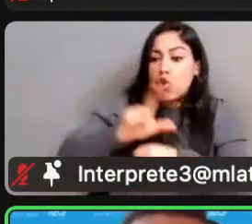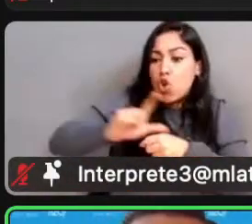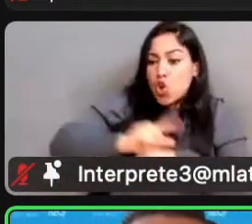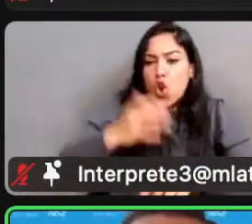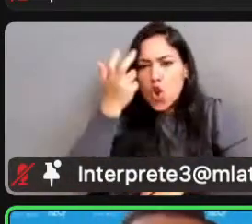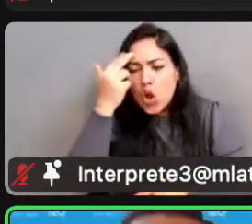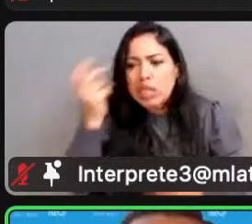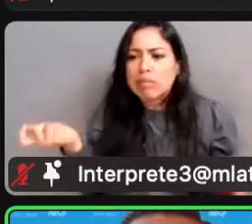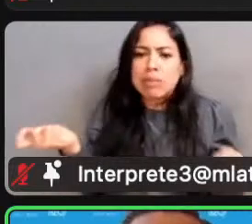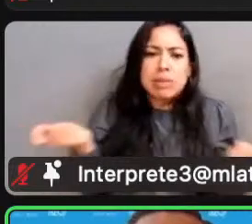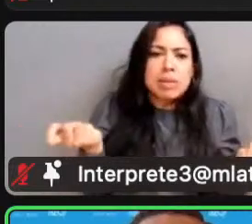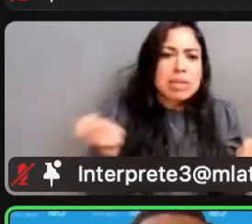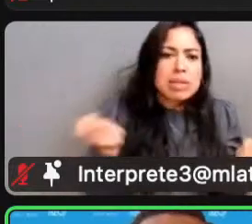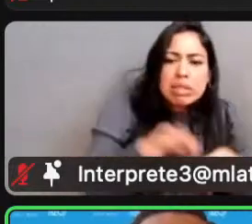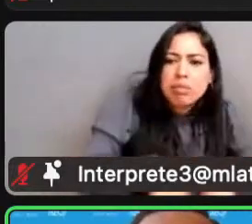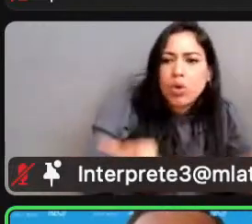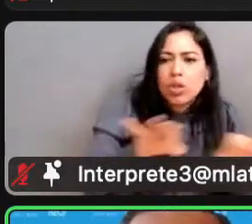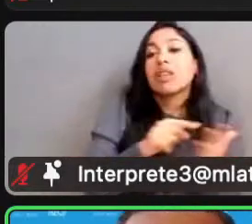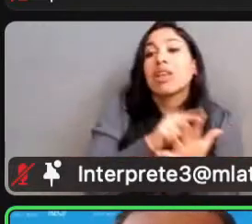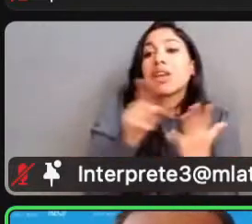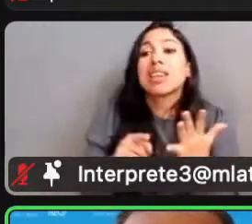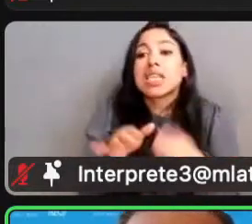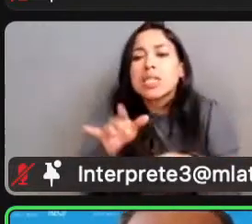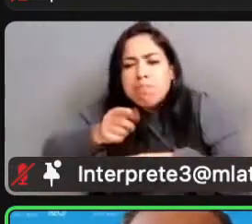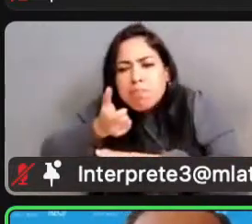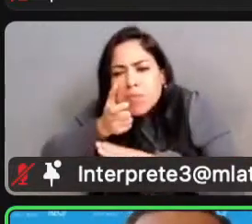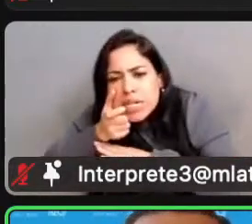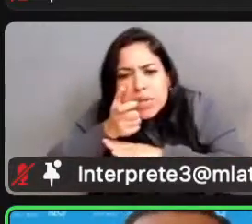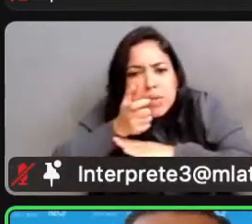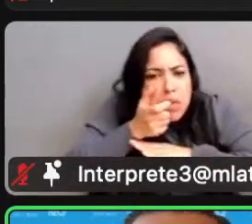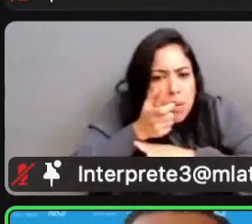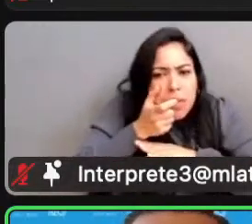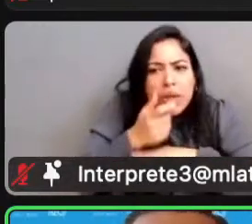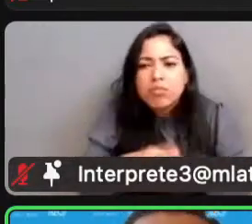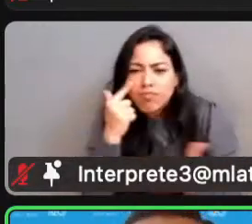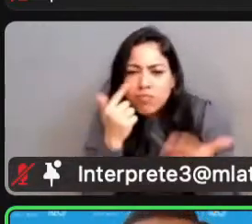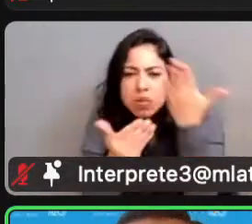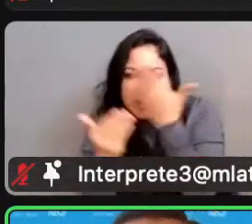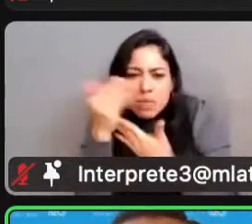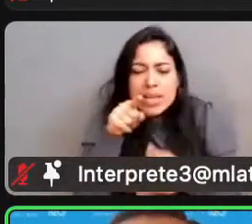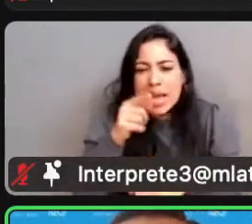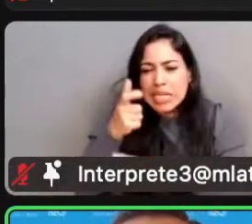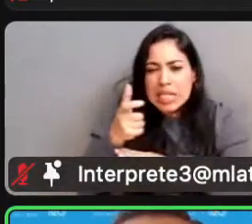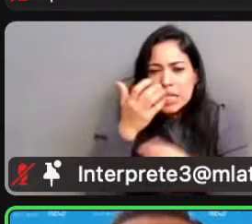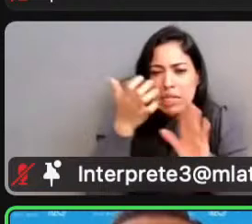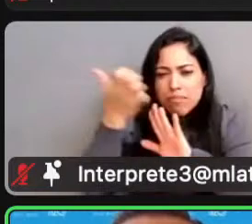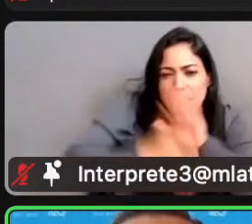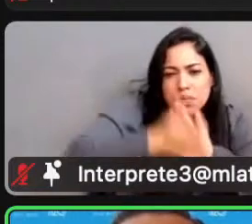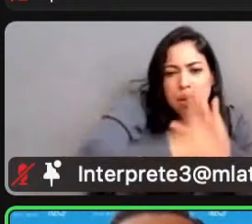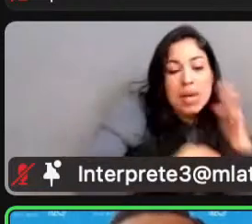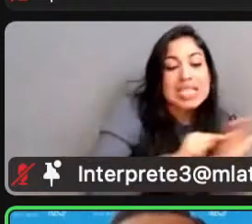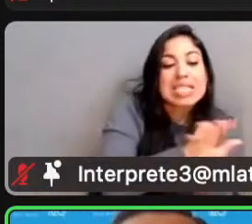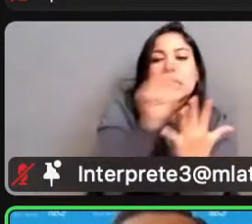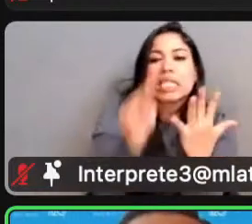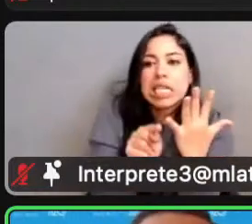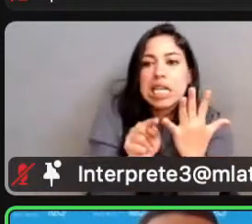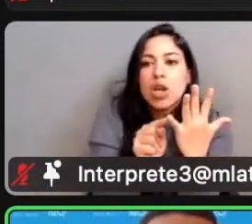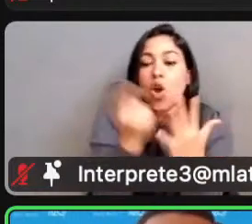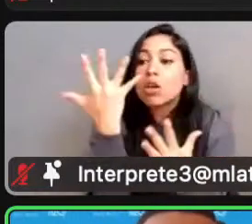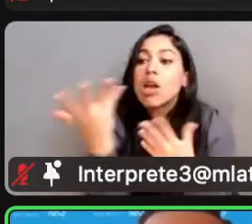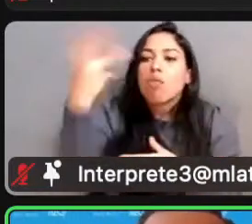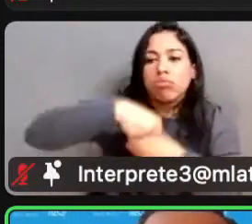the strengthening of the governance, local governance, and also monitoring and evaluation. In the 5,